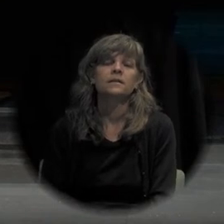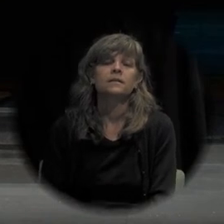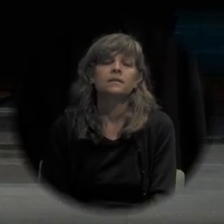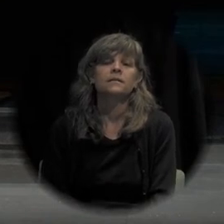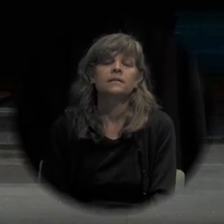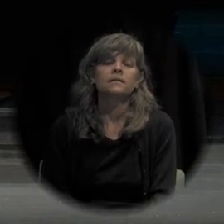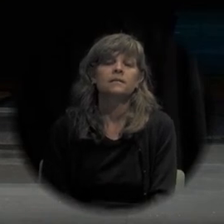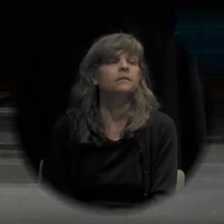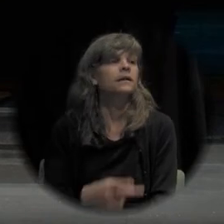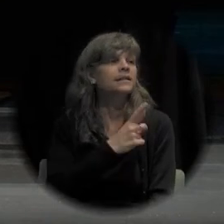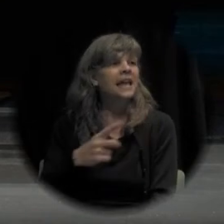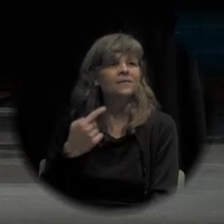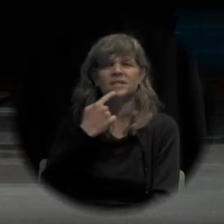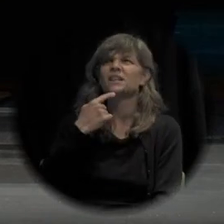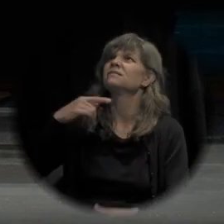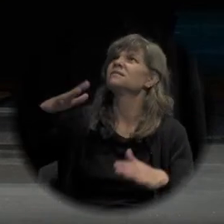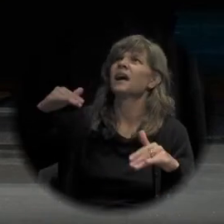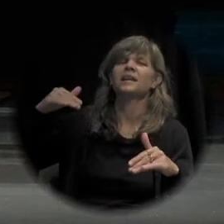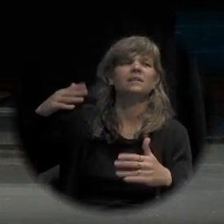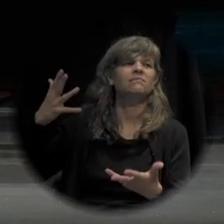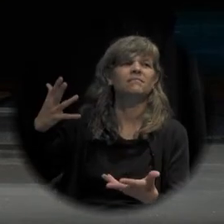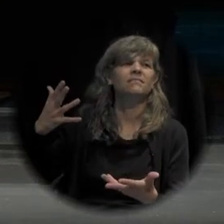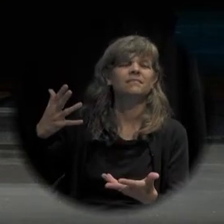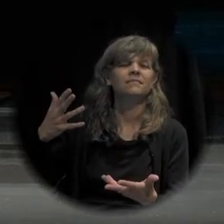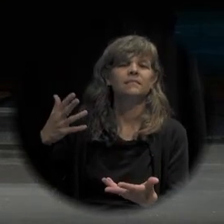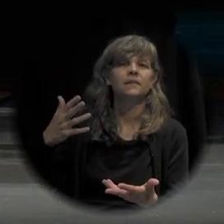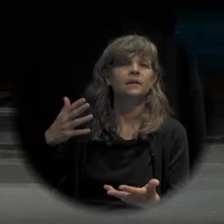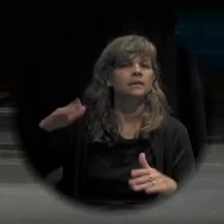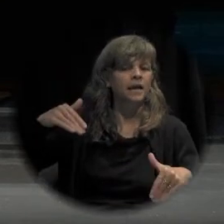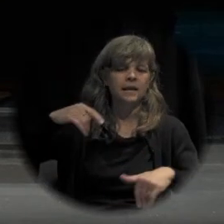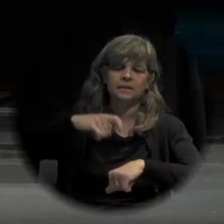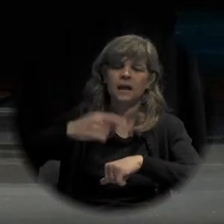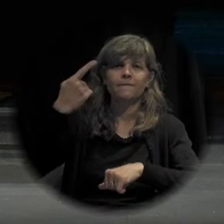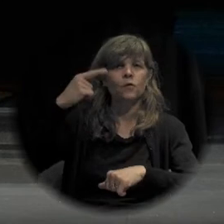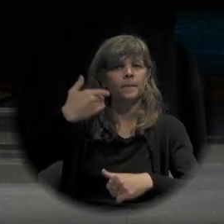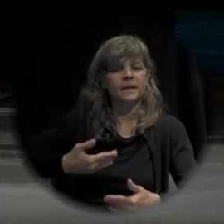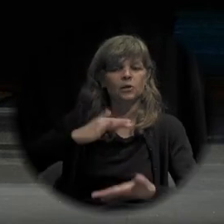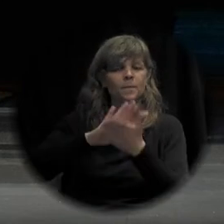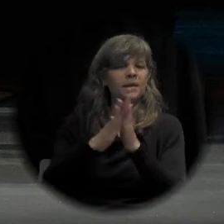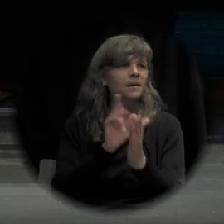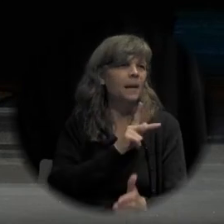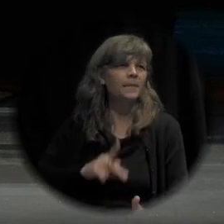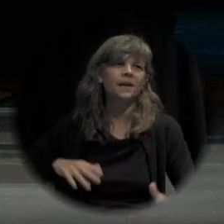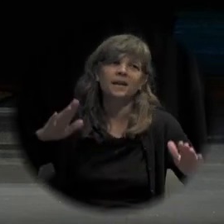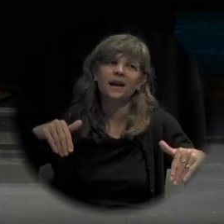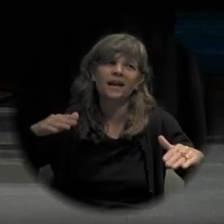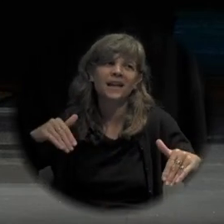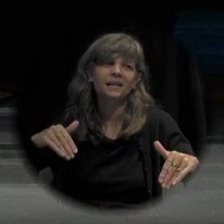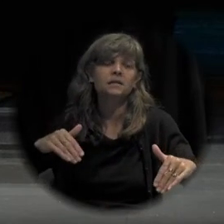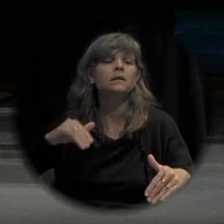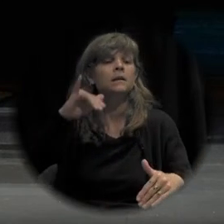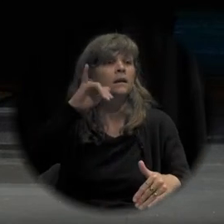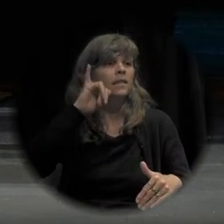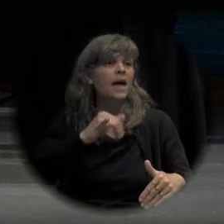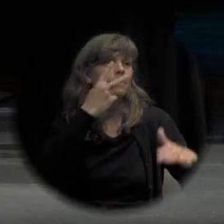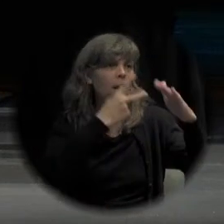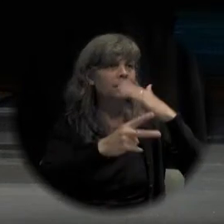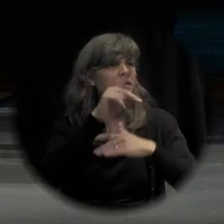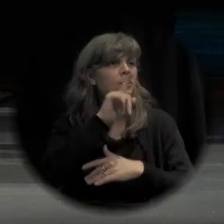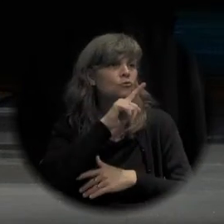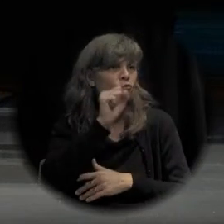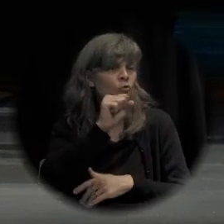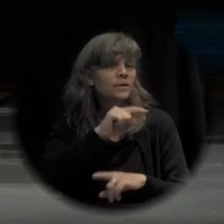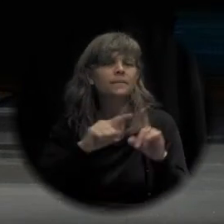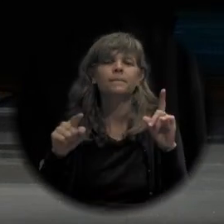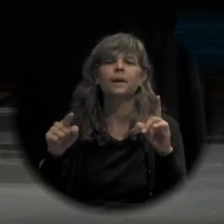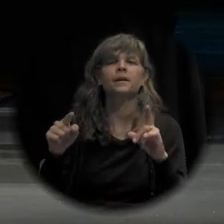but David is saying that's not what he meant. Or maybe this was a false prophecy, or maybe they're making it up. We don't really know. But